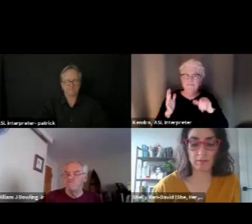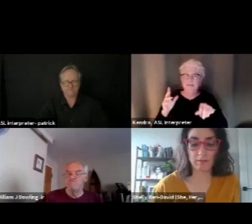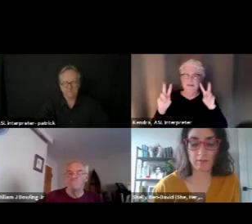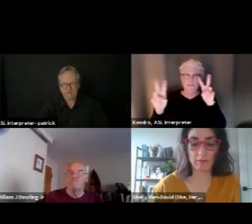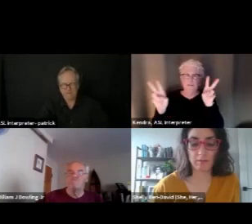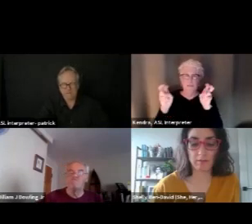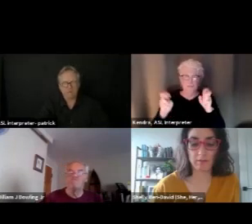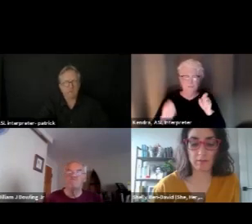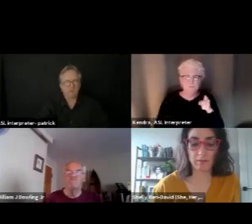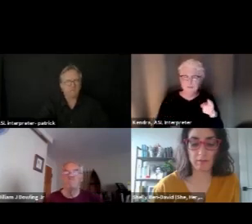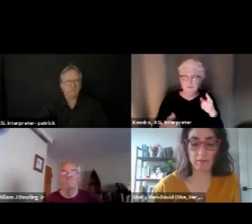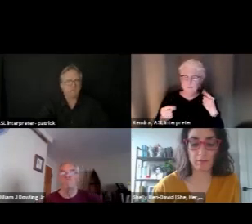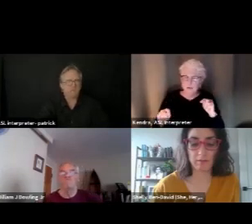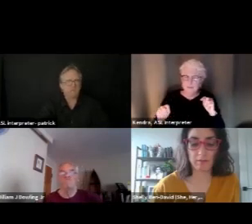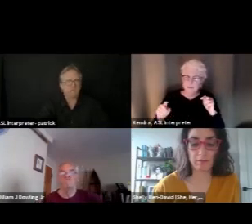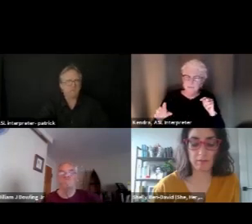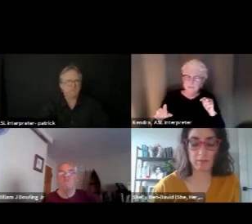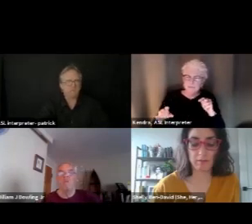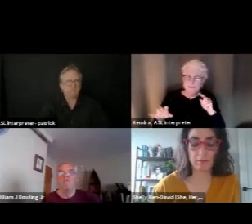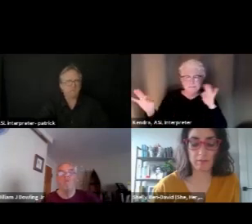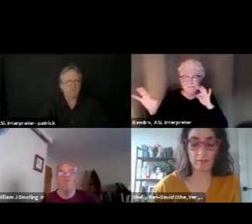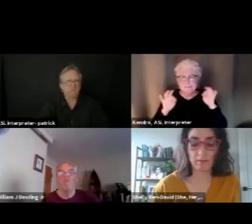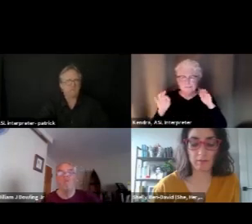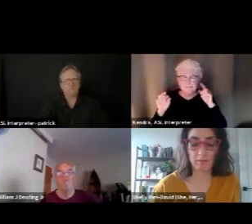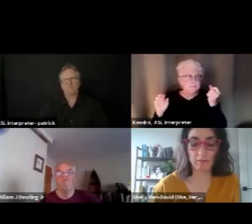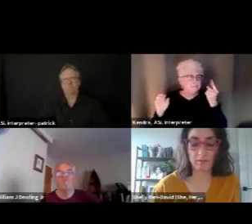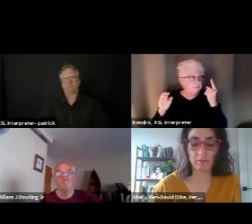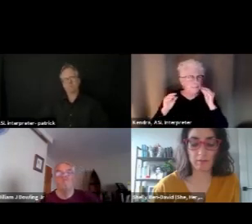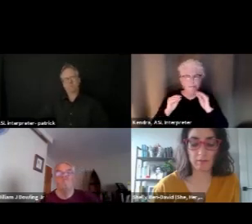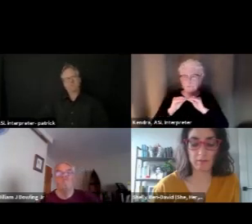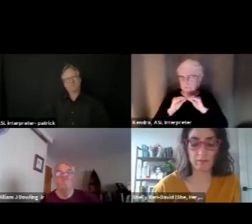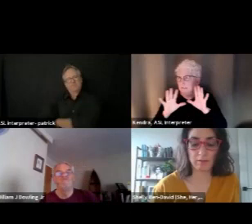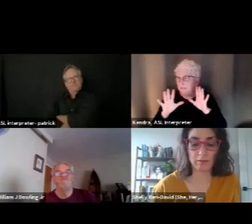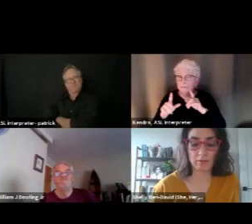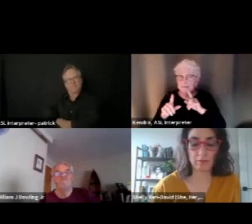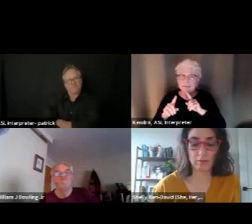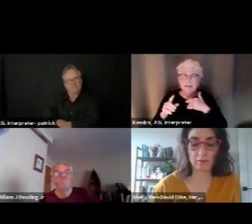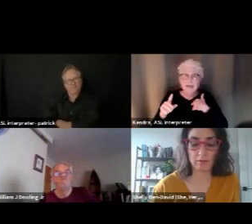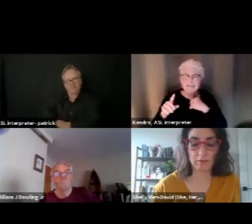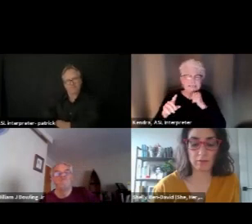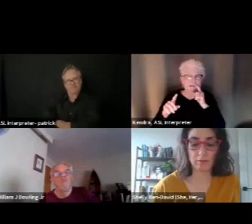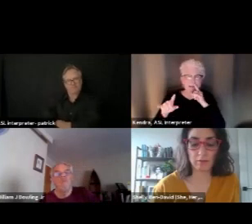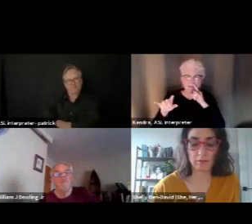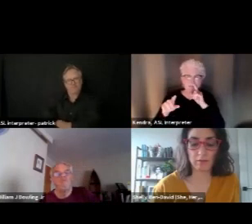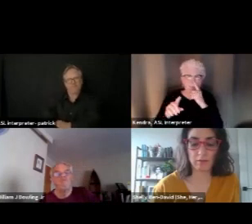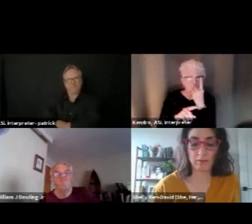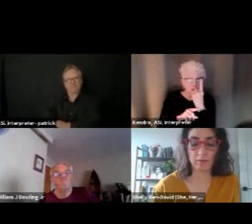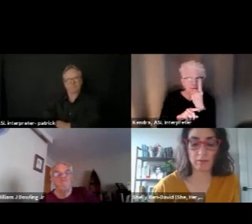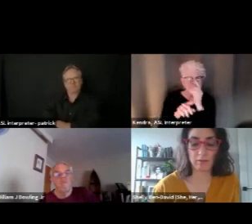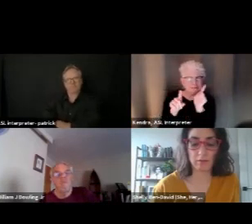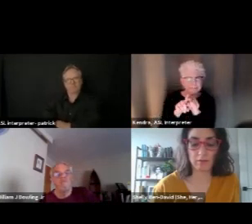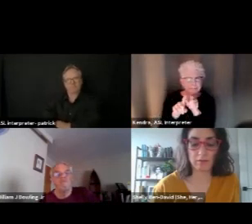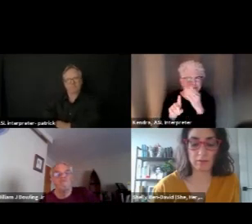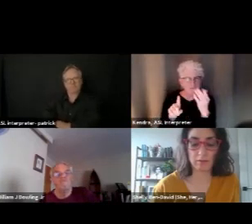all the variation in how recovery was defined is he defined it as recovery could be people